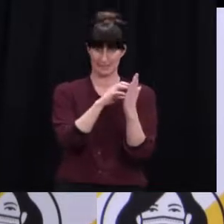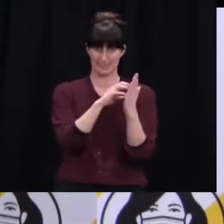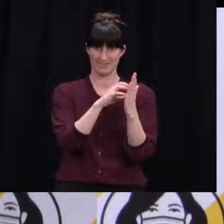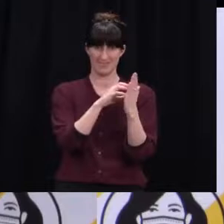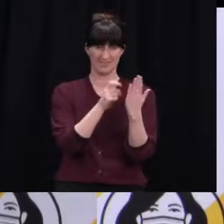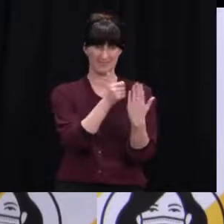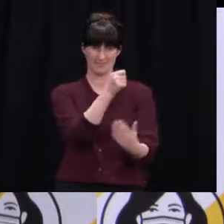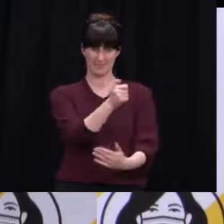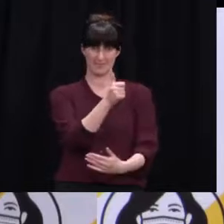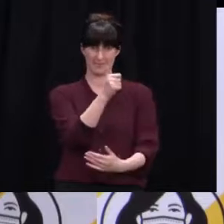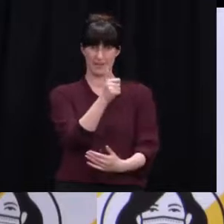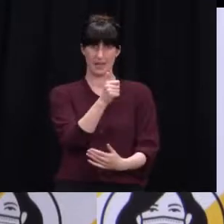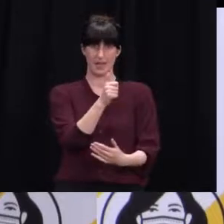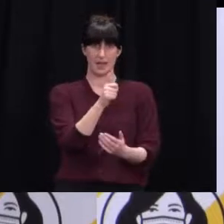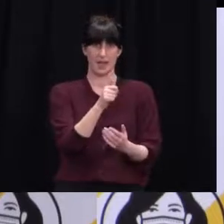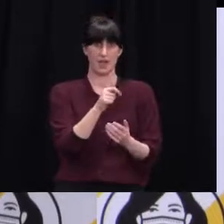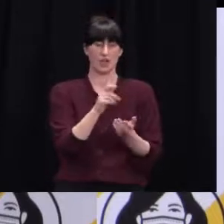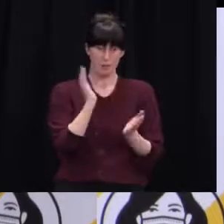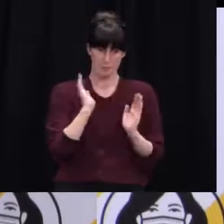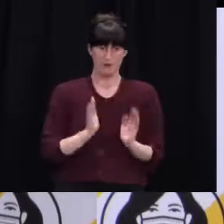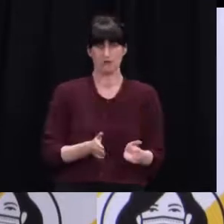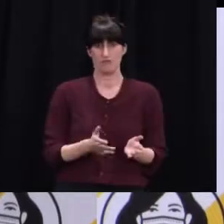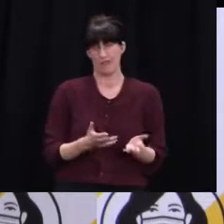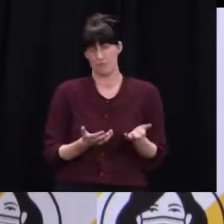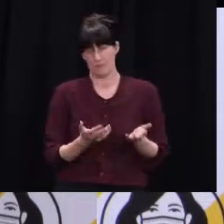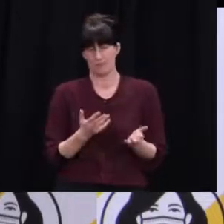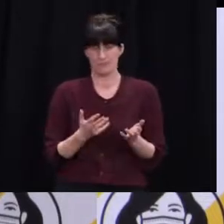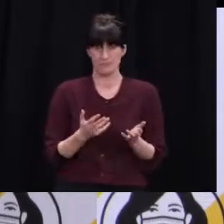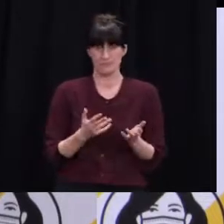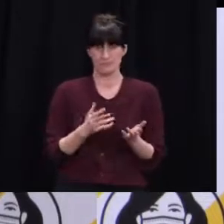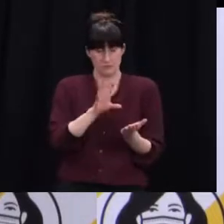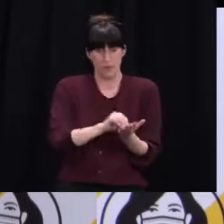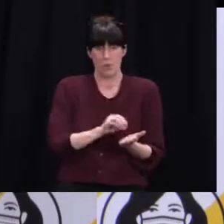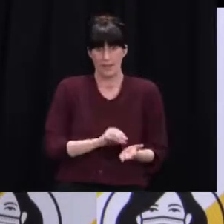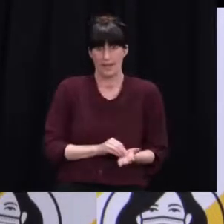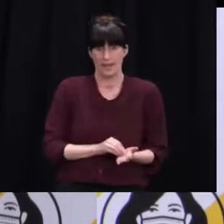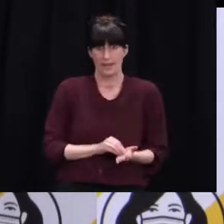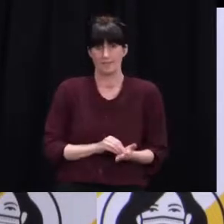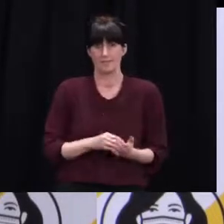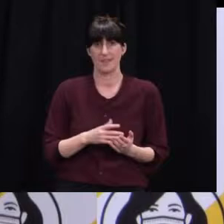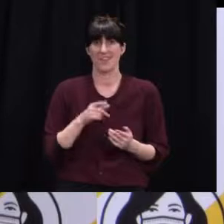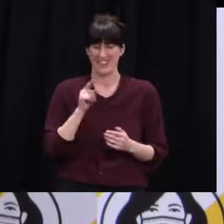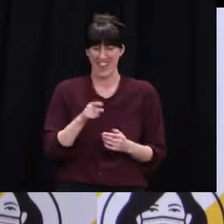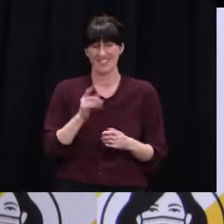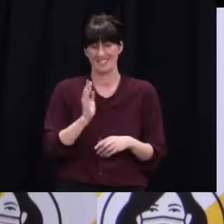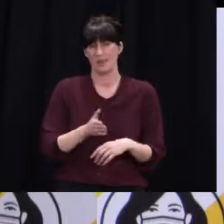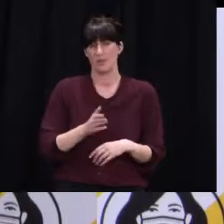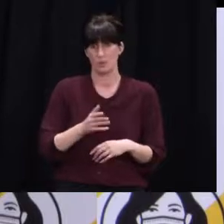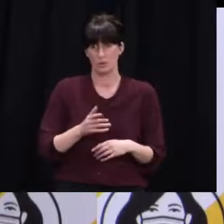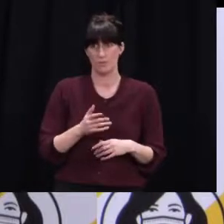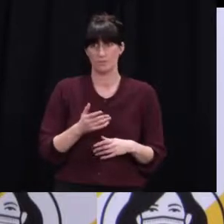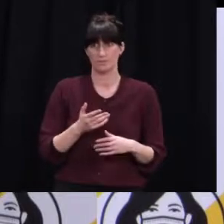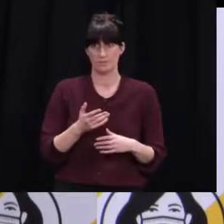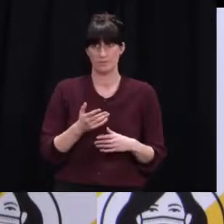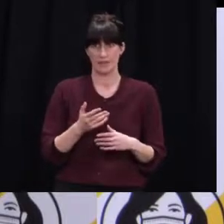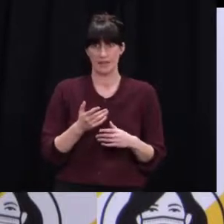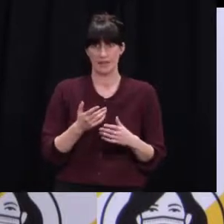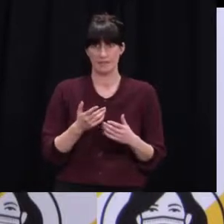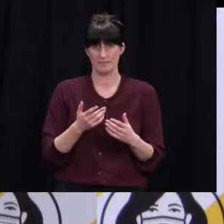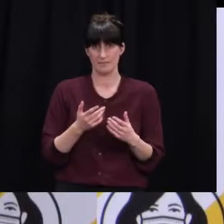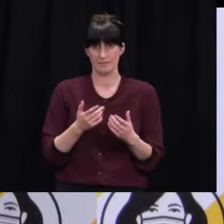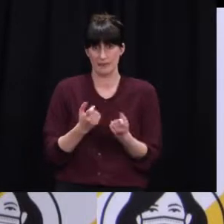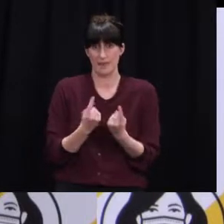will compulsory QR codes. Well, you can't call it compulsory QR code scanning. Compulsory data, record keeping for